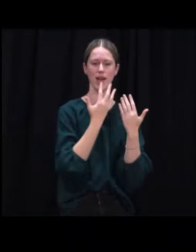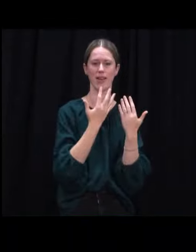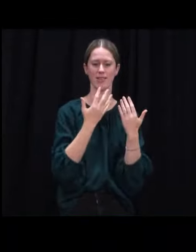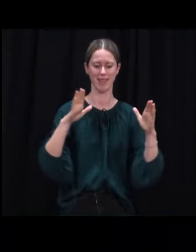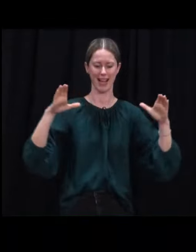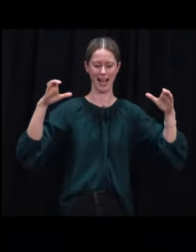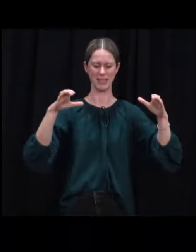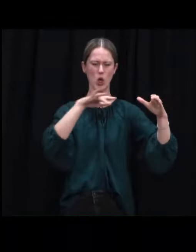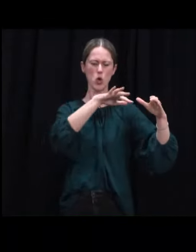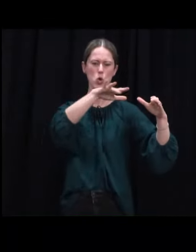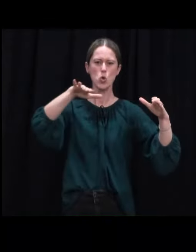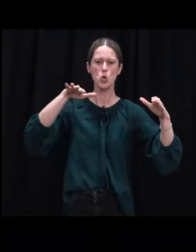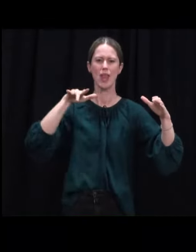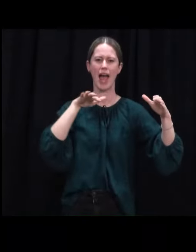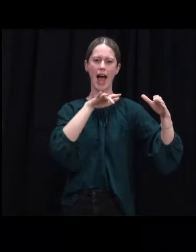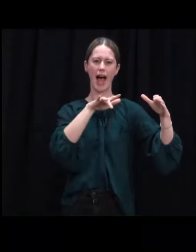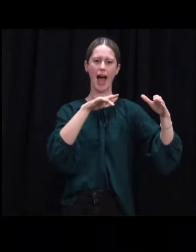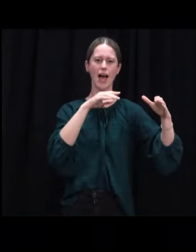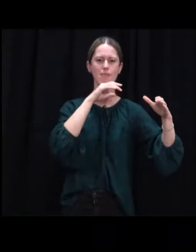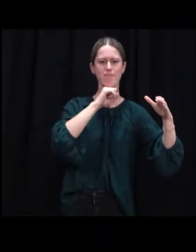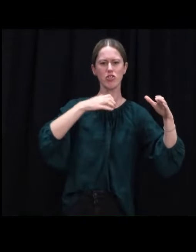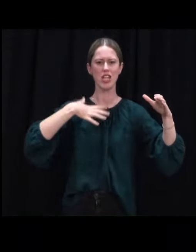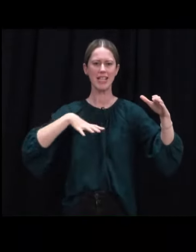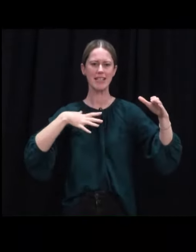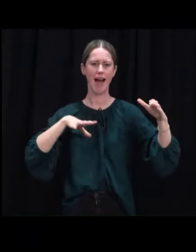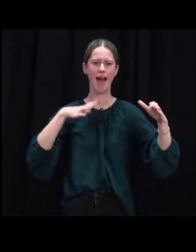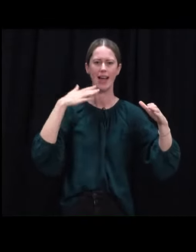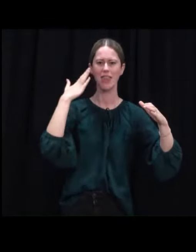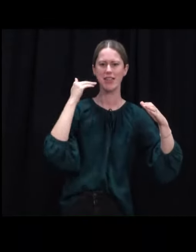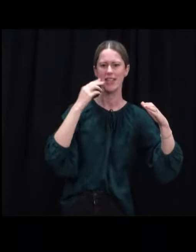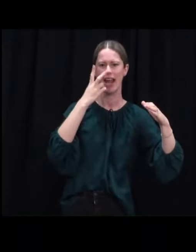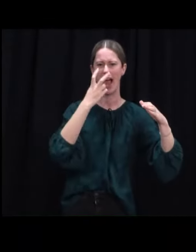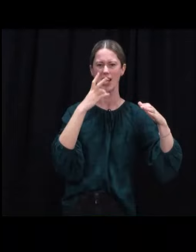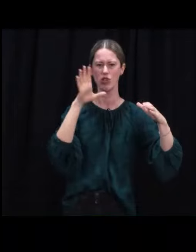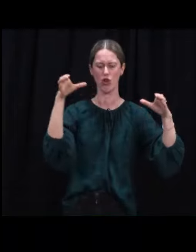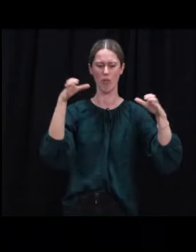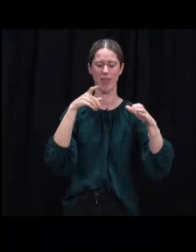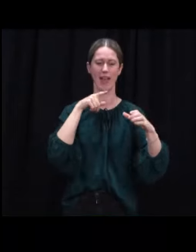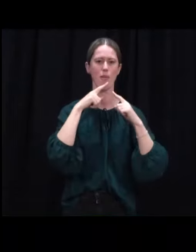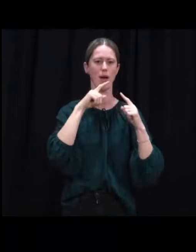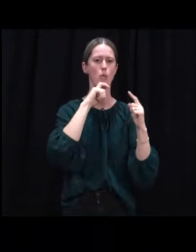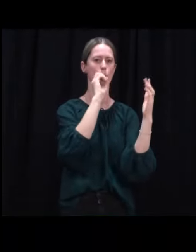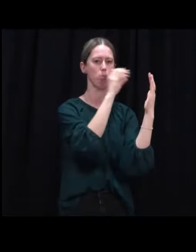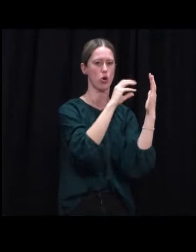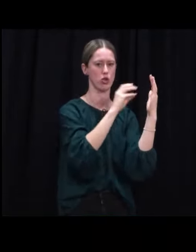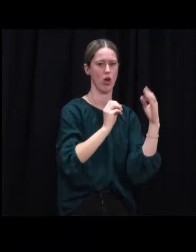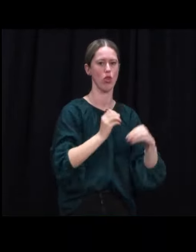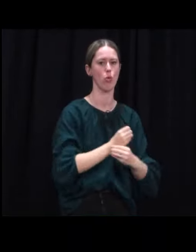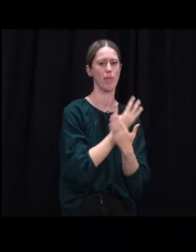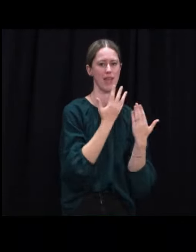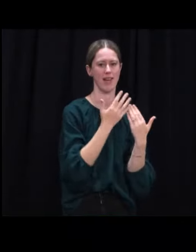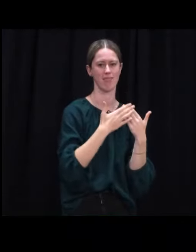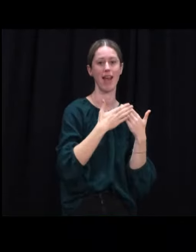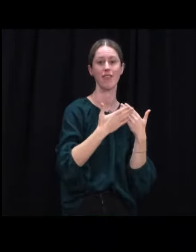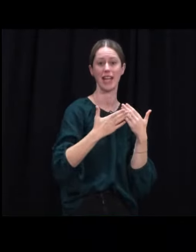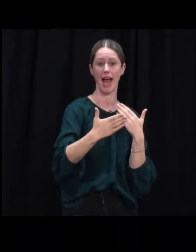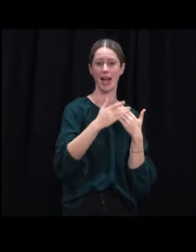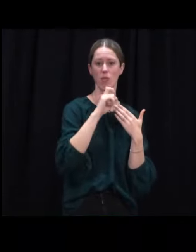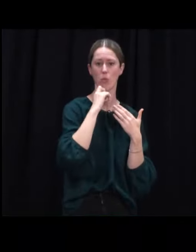cluster, including gender, ethnicity and age group breakdown. That will be updated daily on our